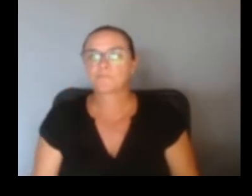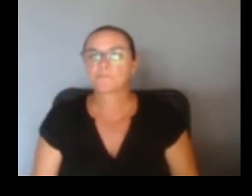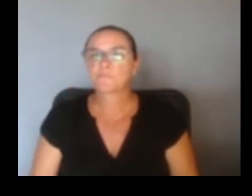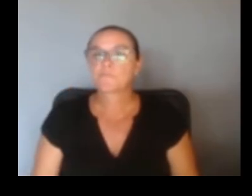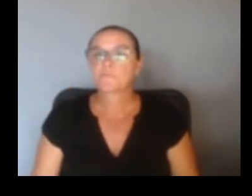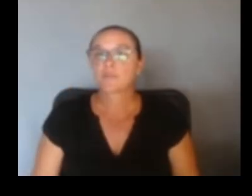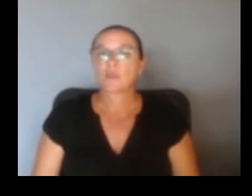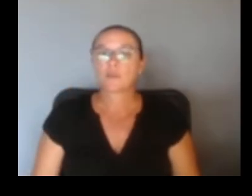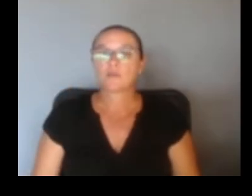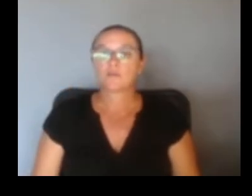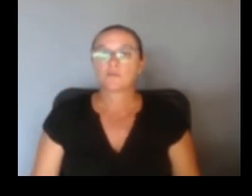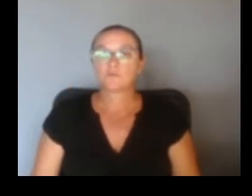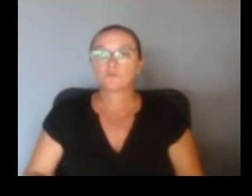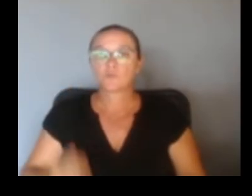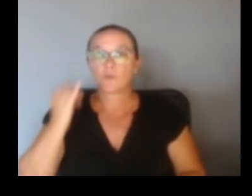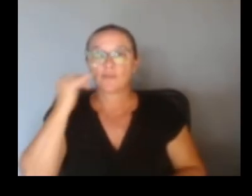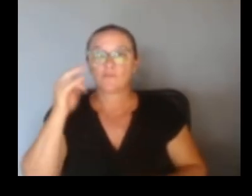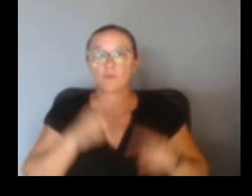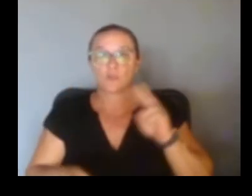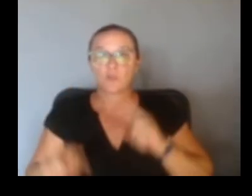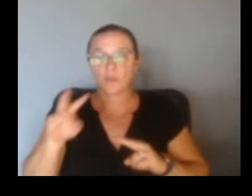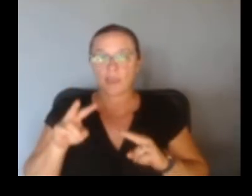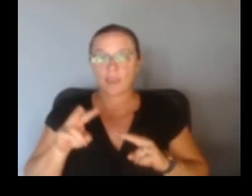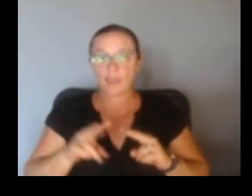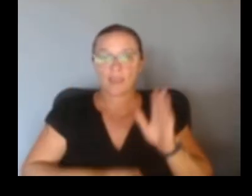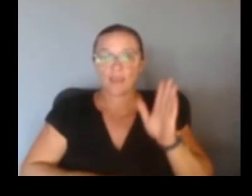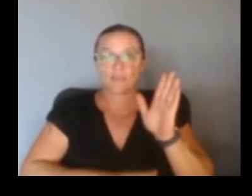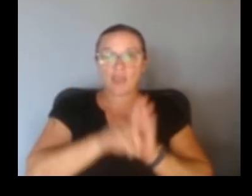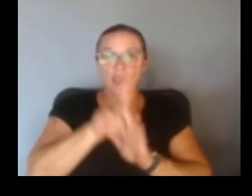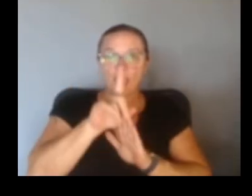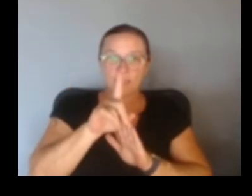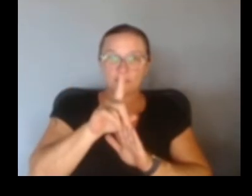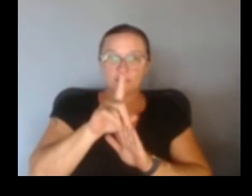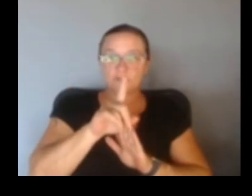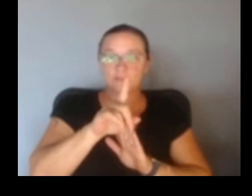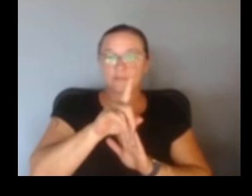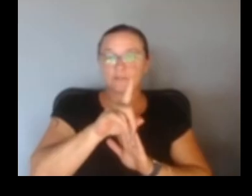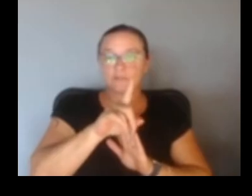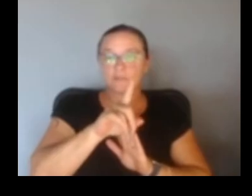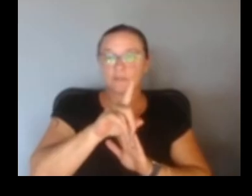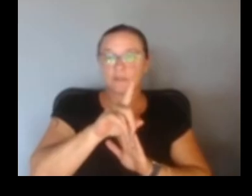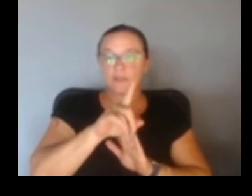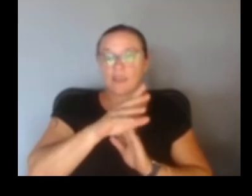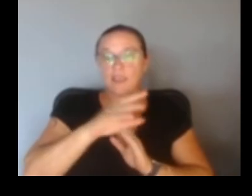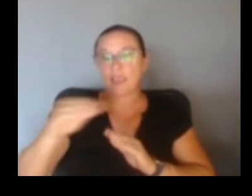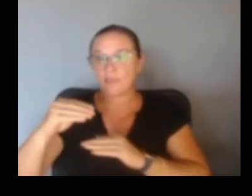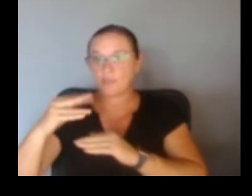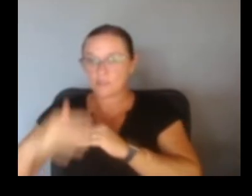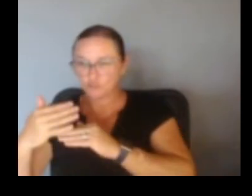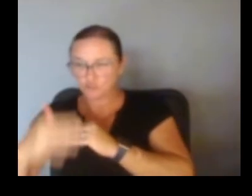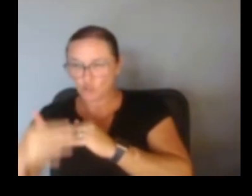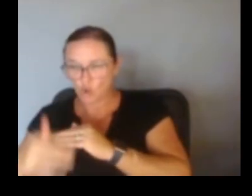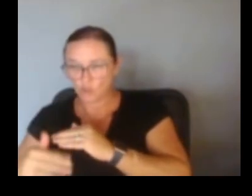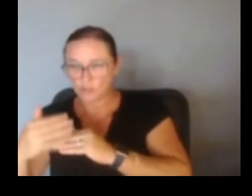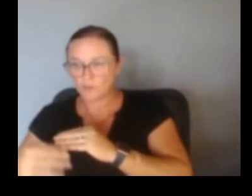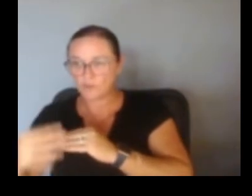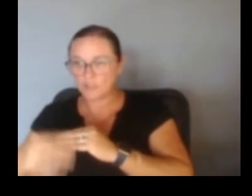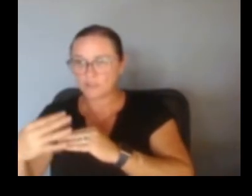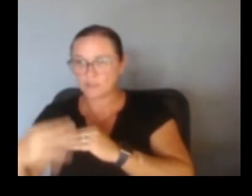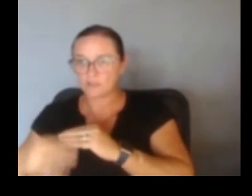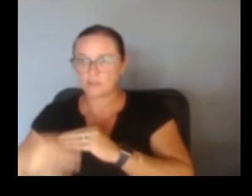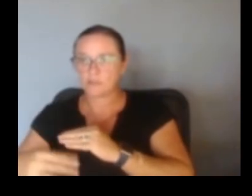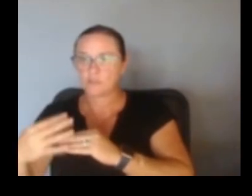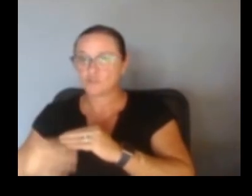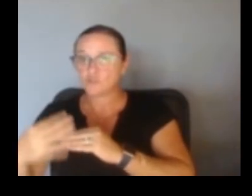together here, if we look at the height of the fountains versus the discharge rate, what we can see is that episode